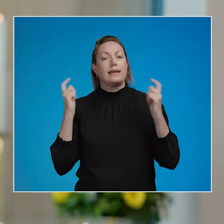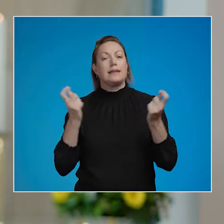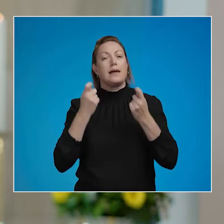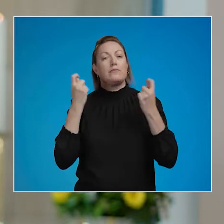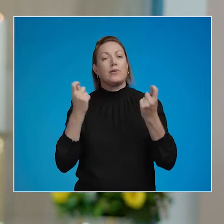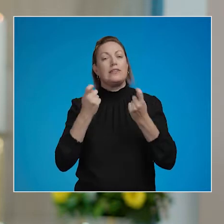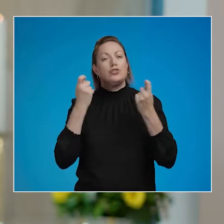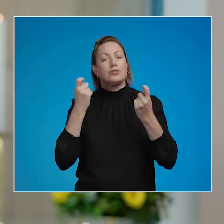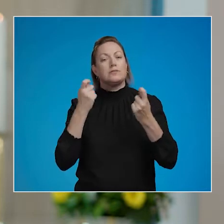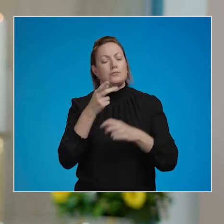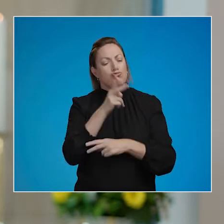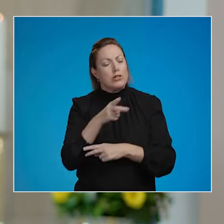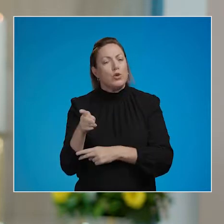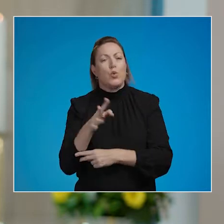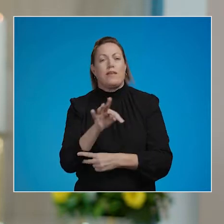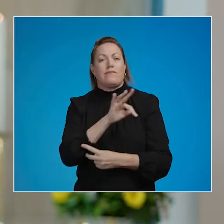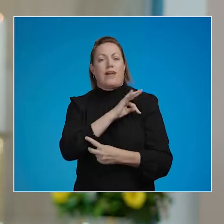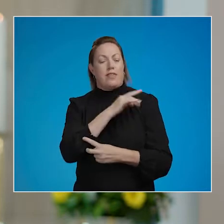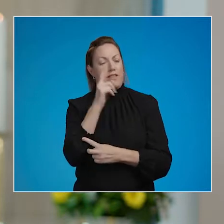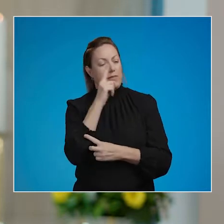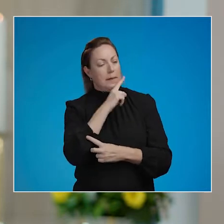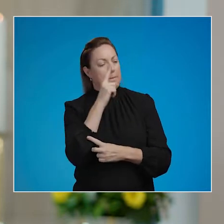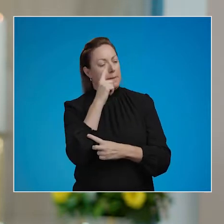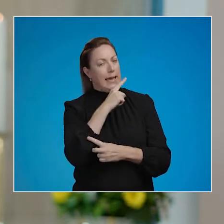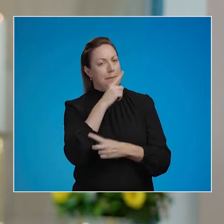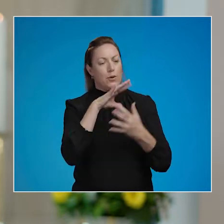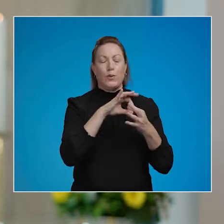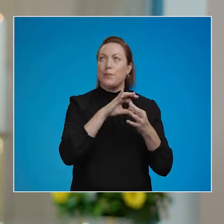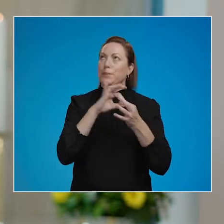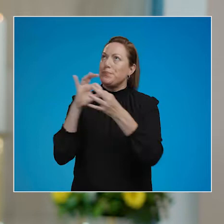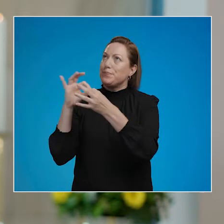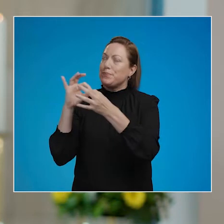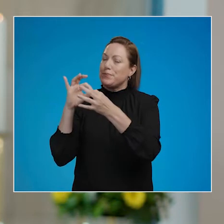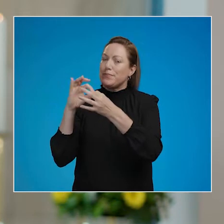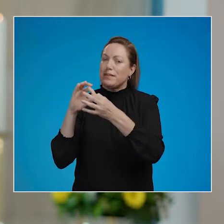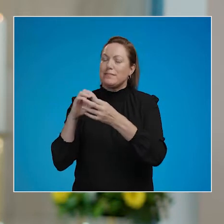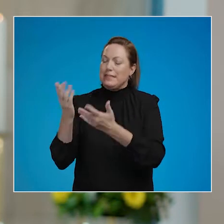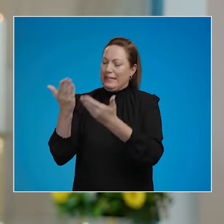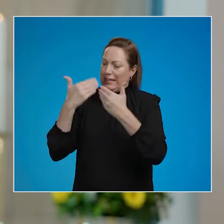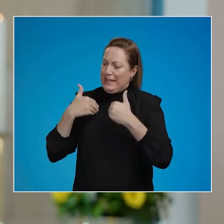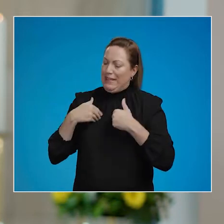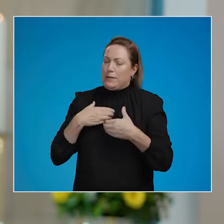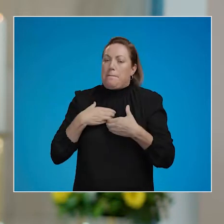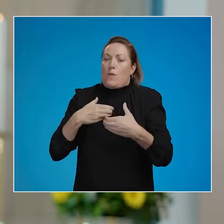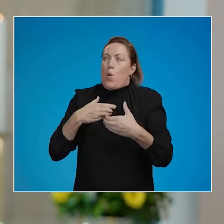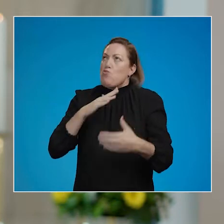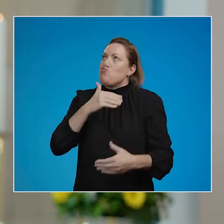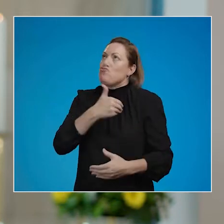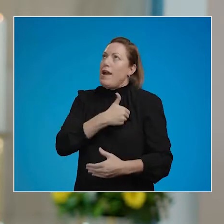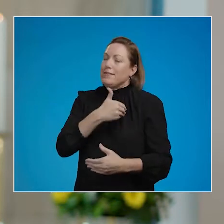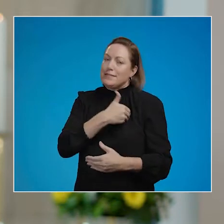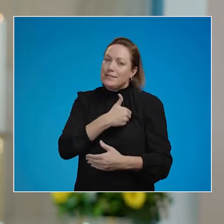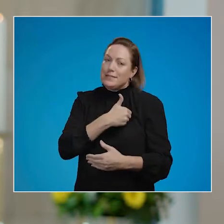kindle the faith of the people you have made your own, increase, we pray, the grace you have